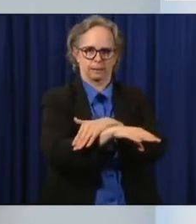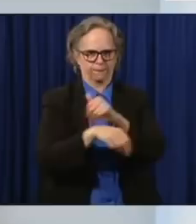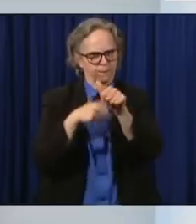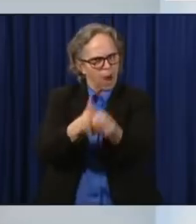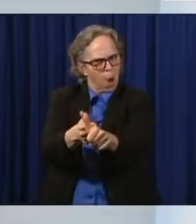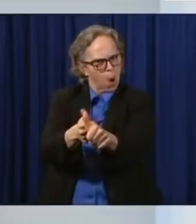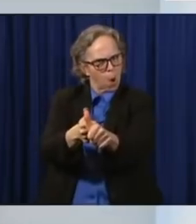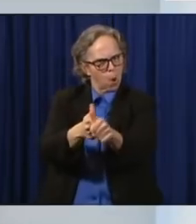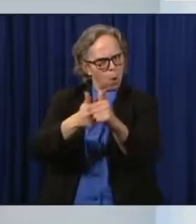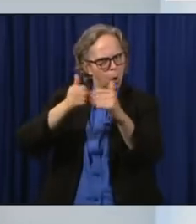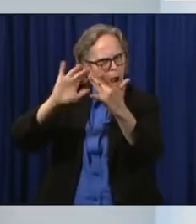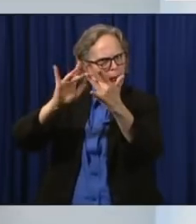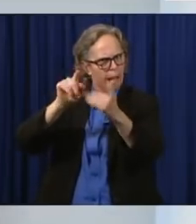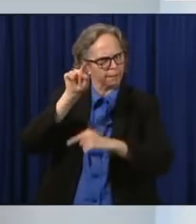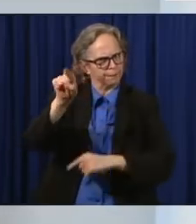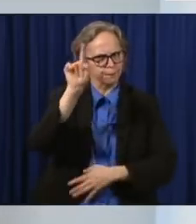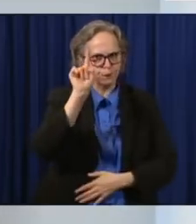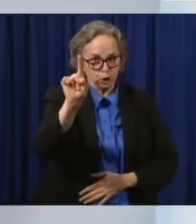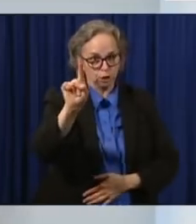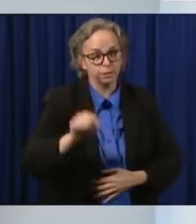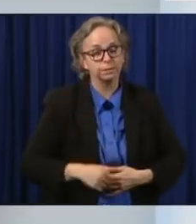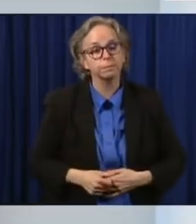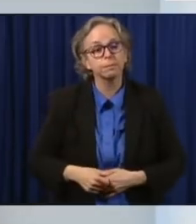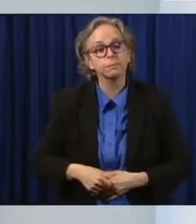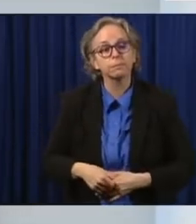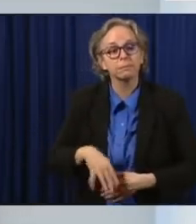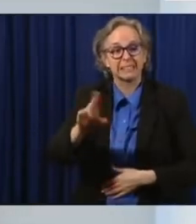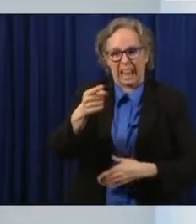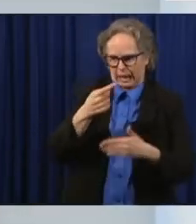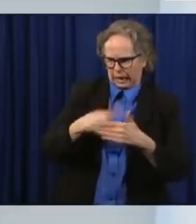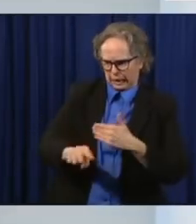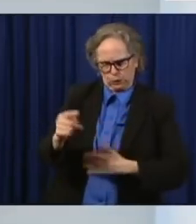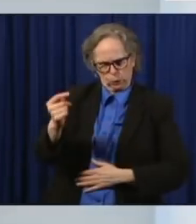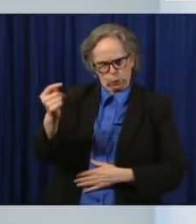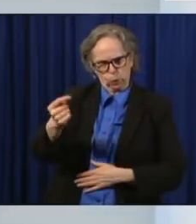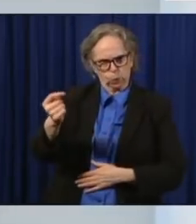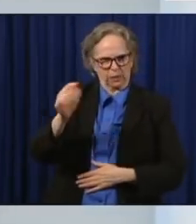move toward that opening a week from today, I guess it is.